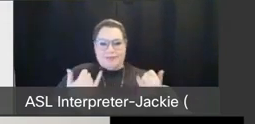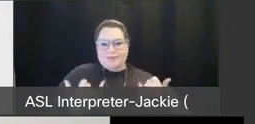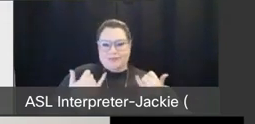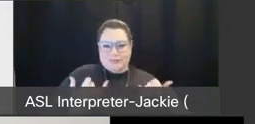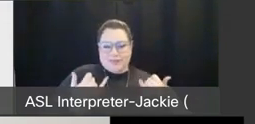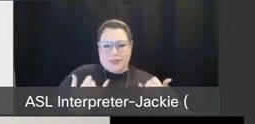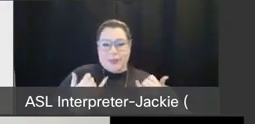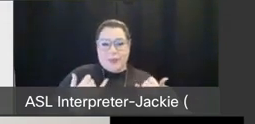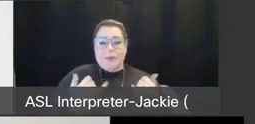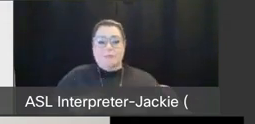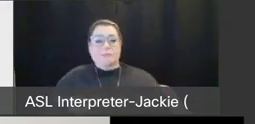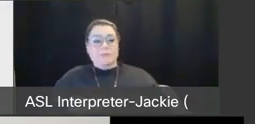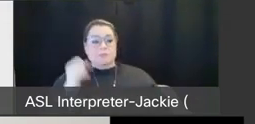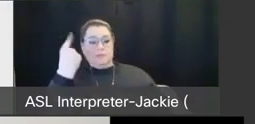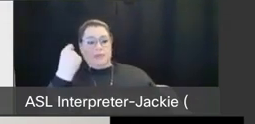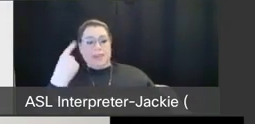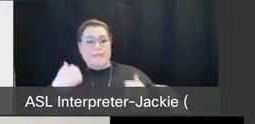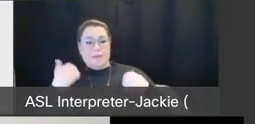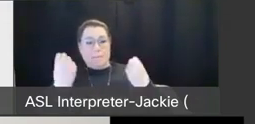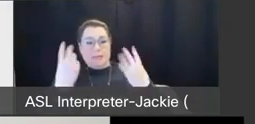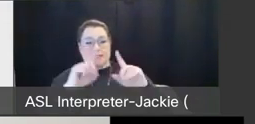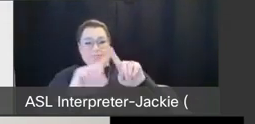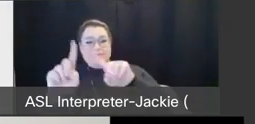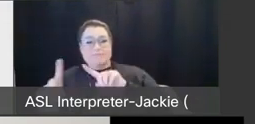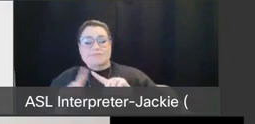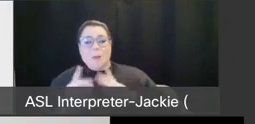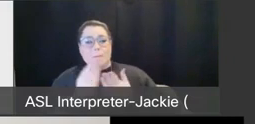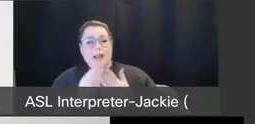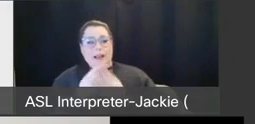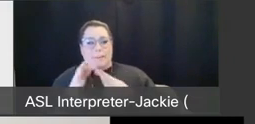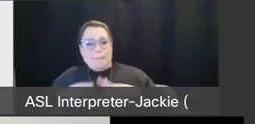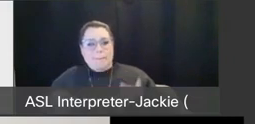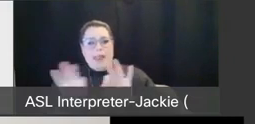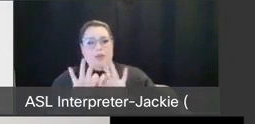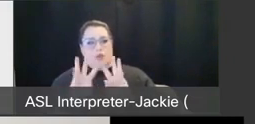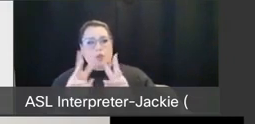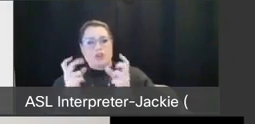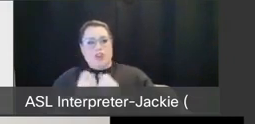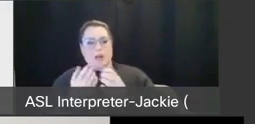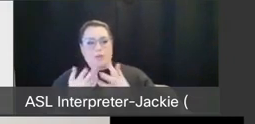Matters workshops we're hosting throughout the month of April on